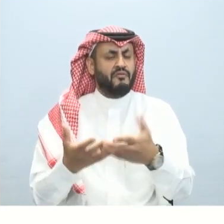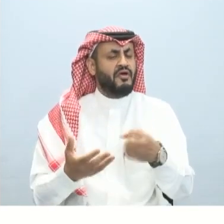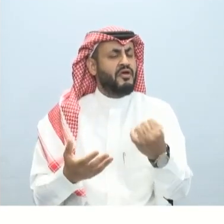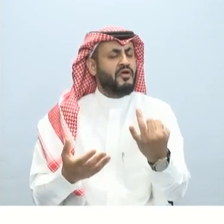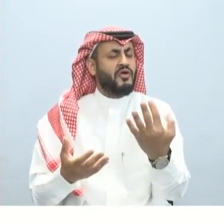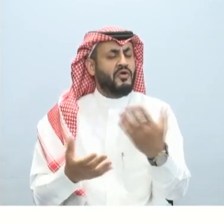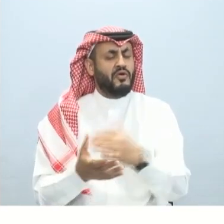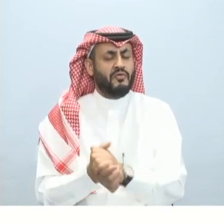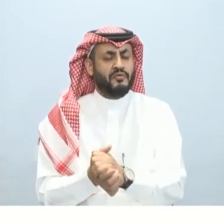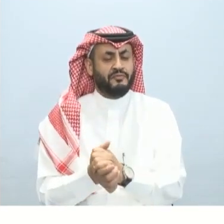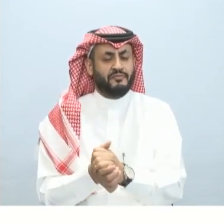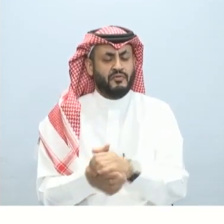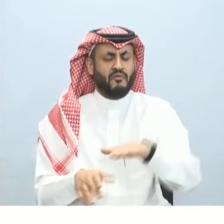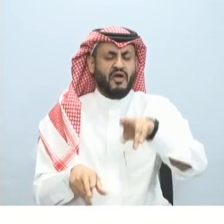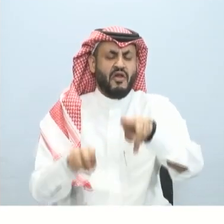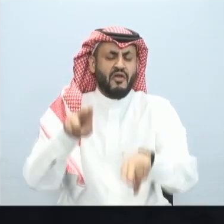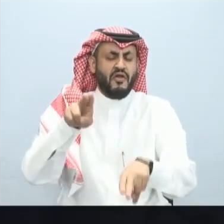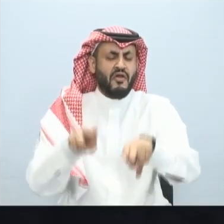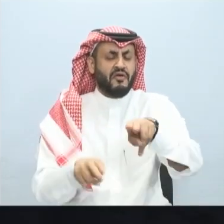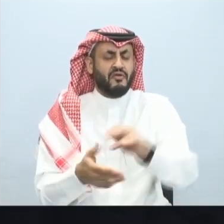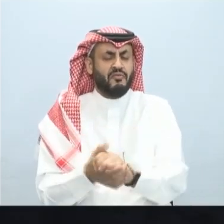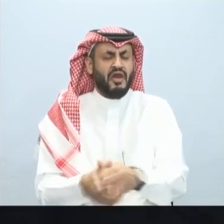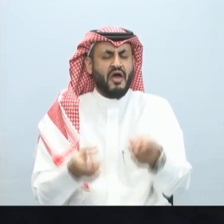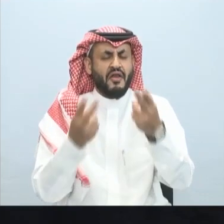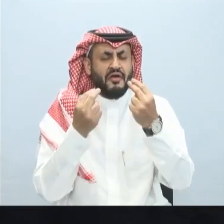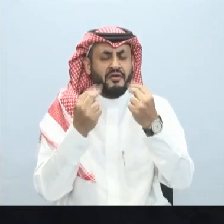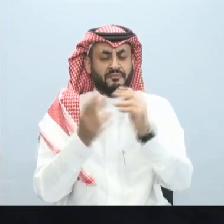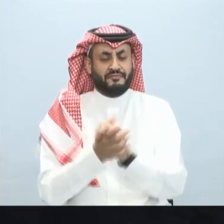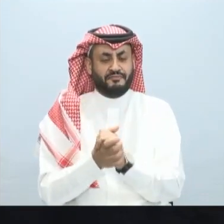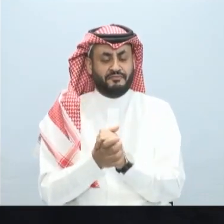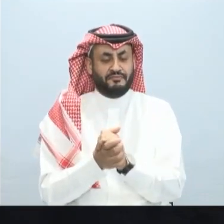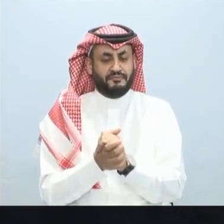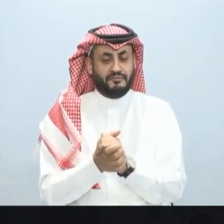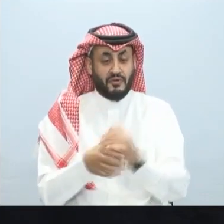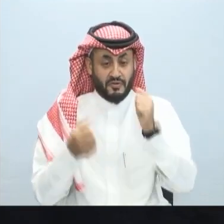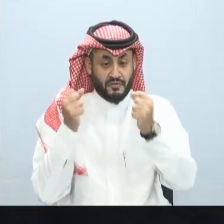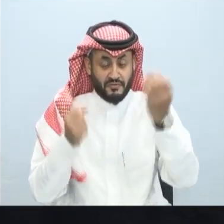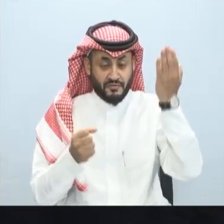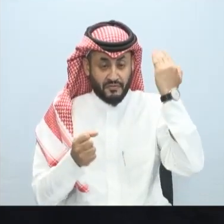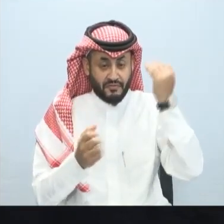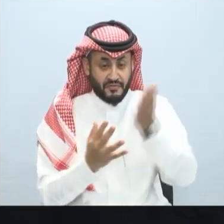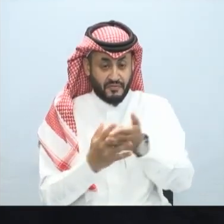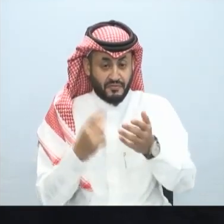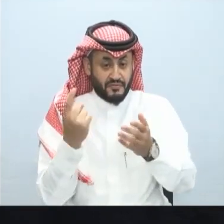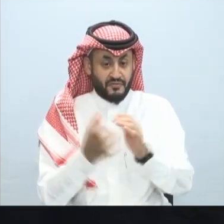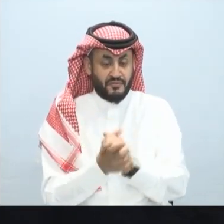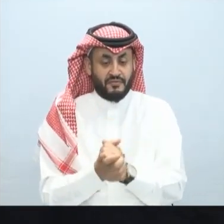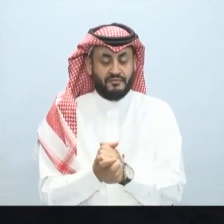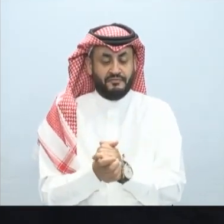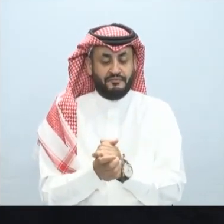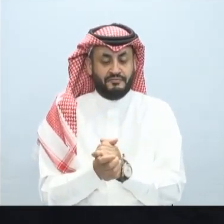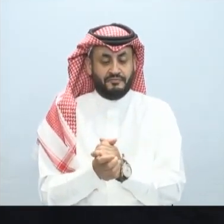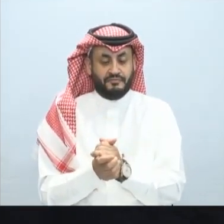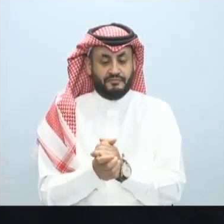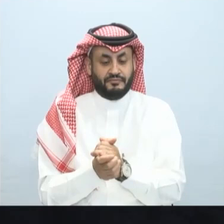something differs or to add emphasis. So if you recall, in Unit 1, we talked about the emphatic do,